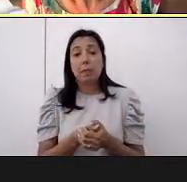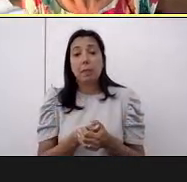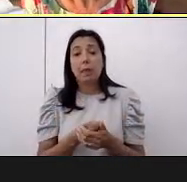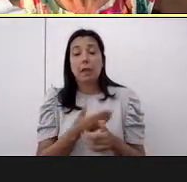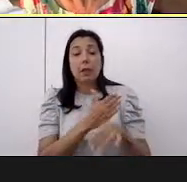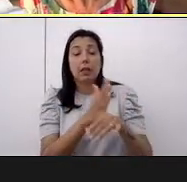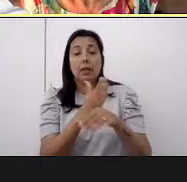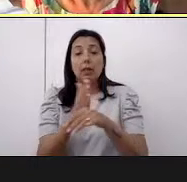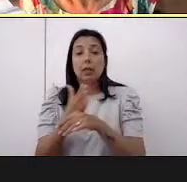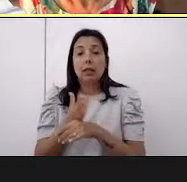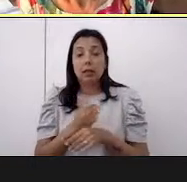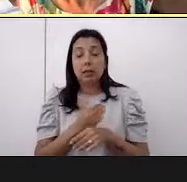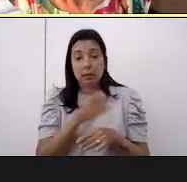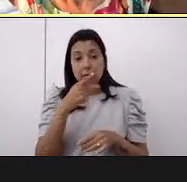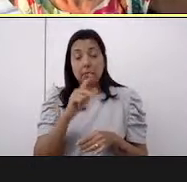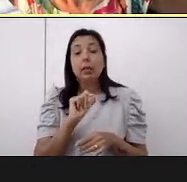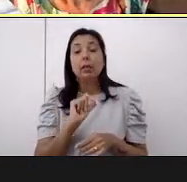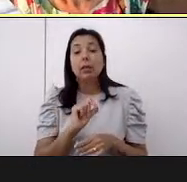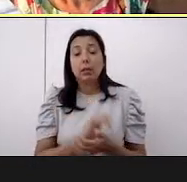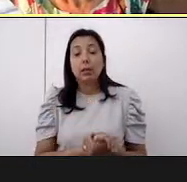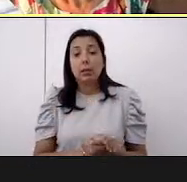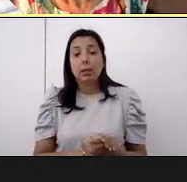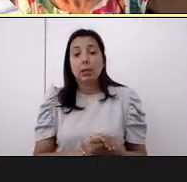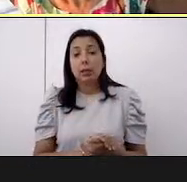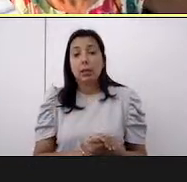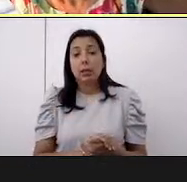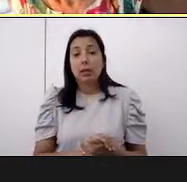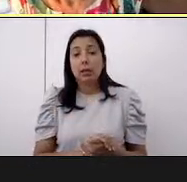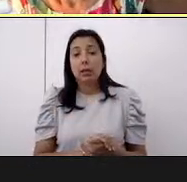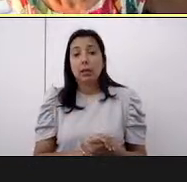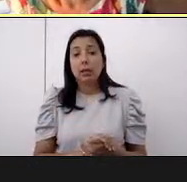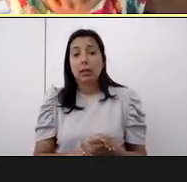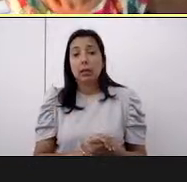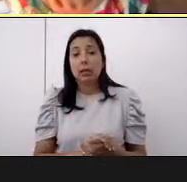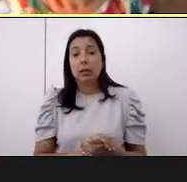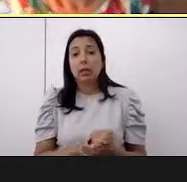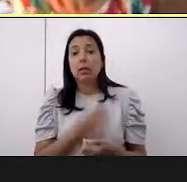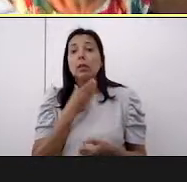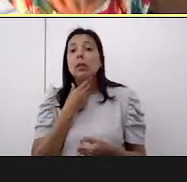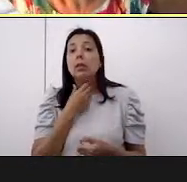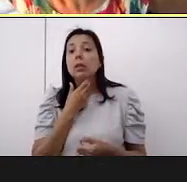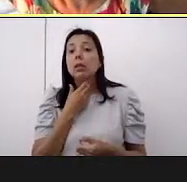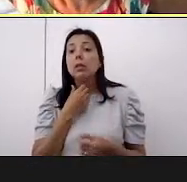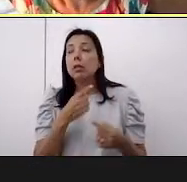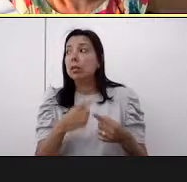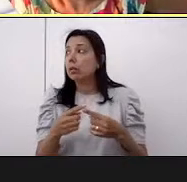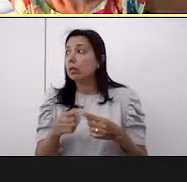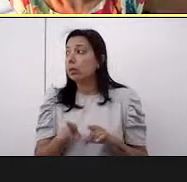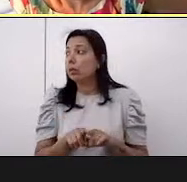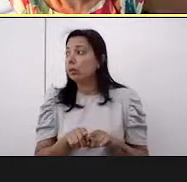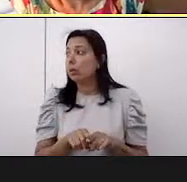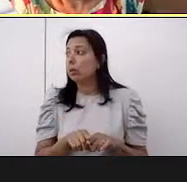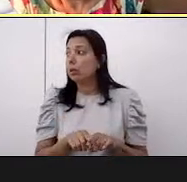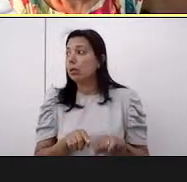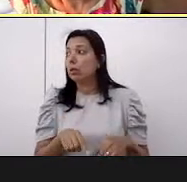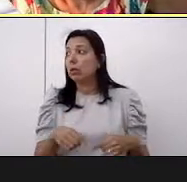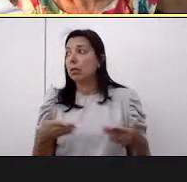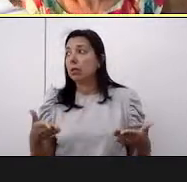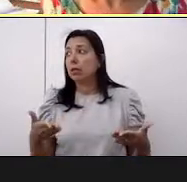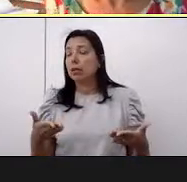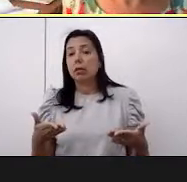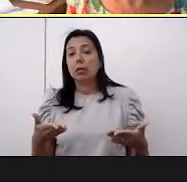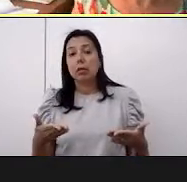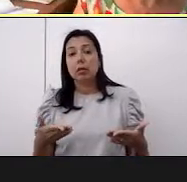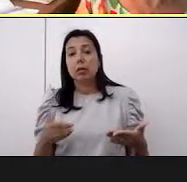these activities, they are able to influence the policy debates, global policy